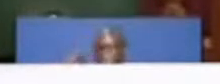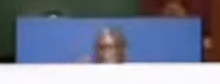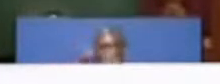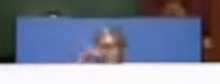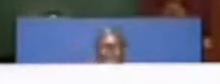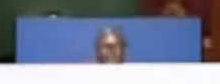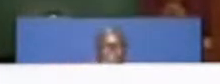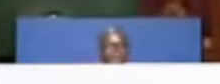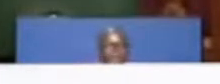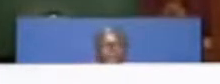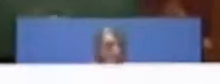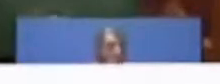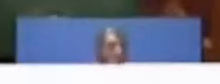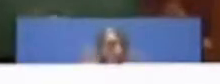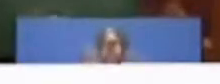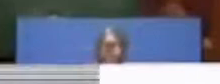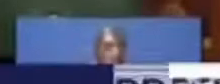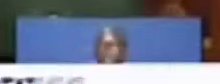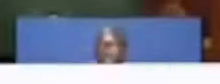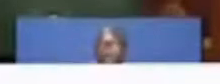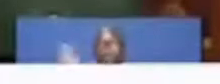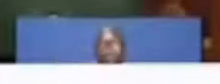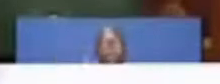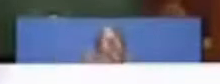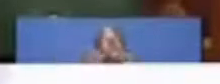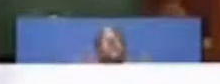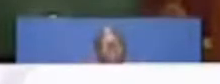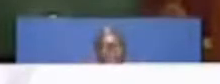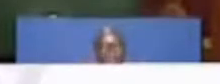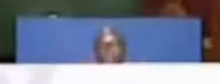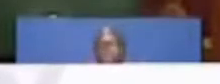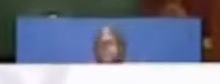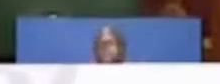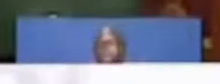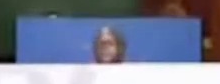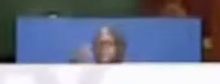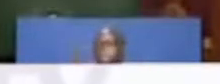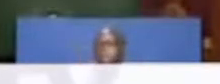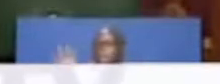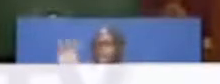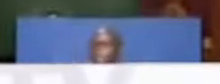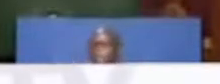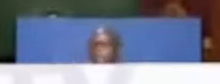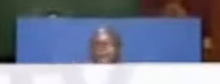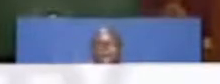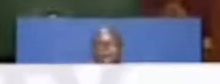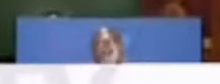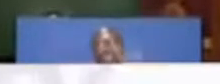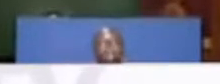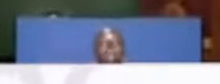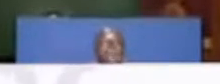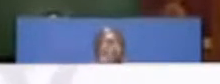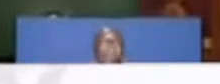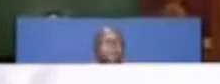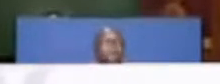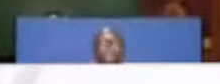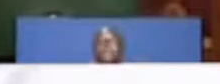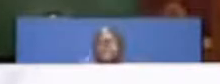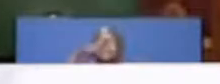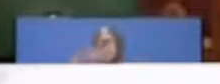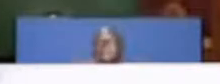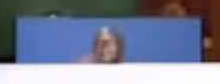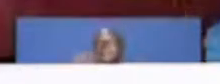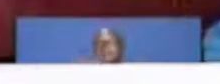have connected as many households as South Africa and Nigeria combined during the 8 years of